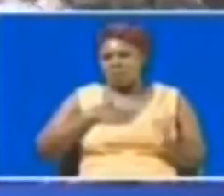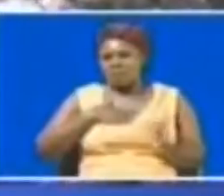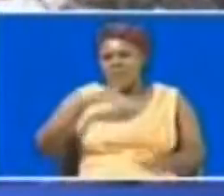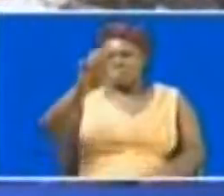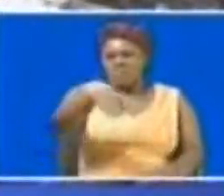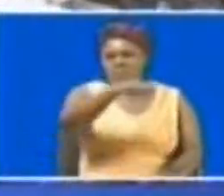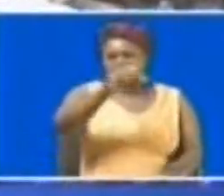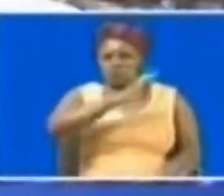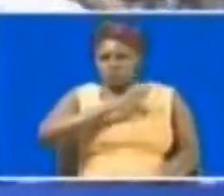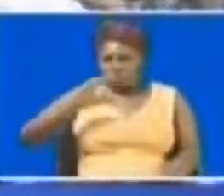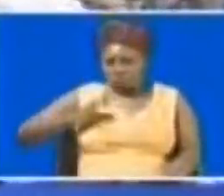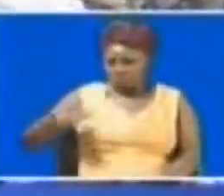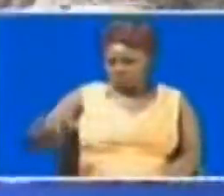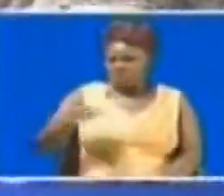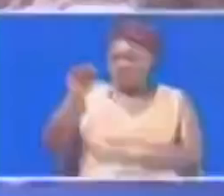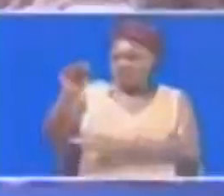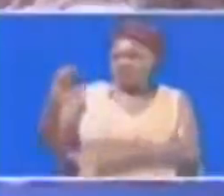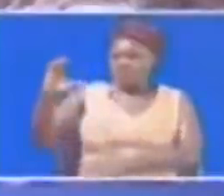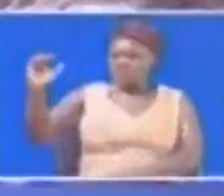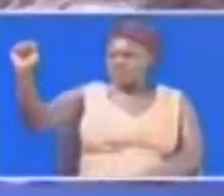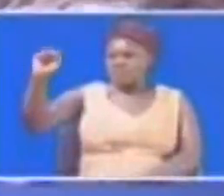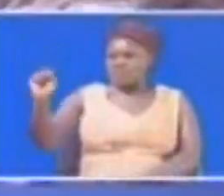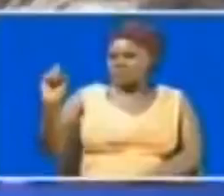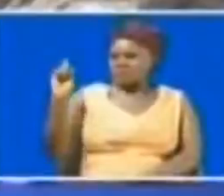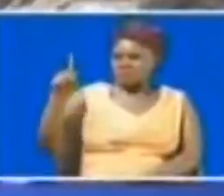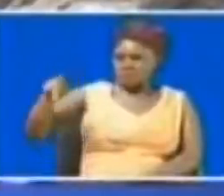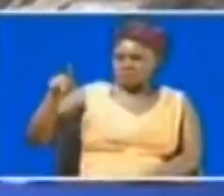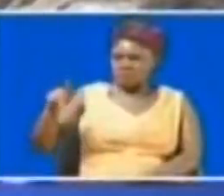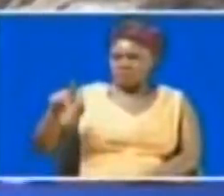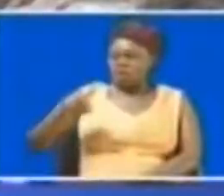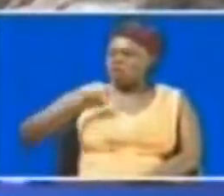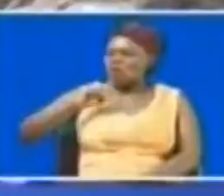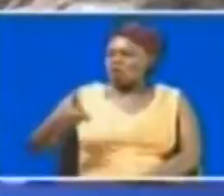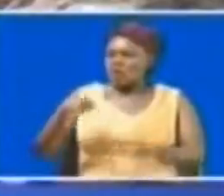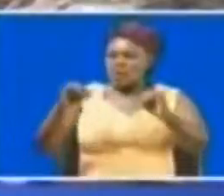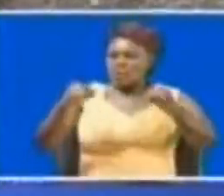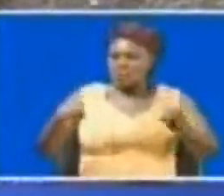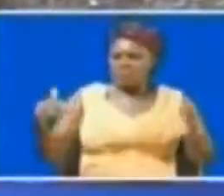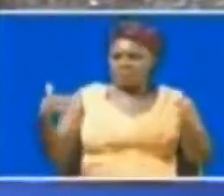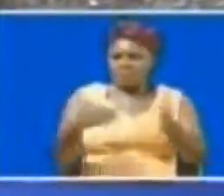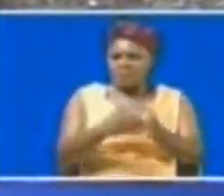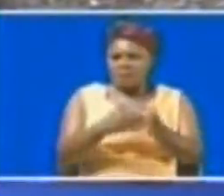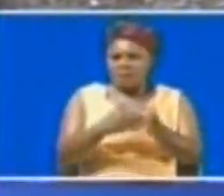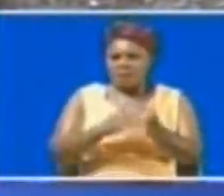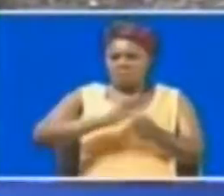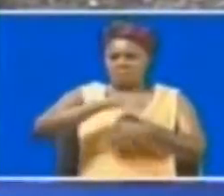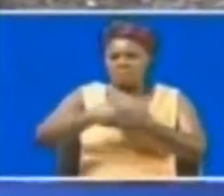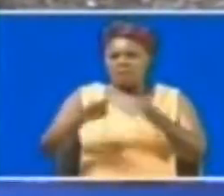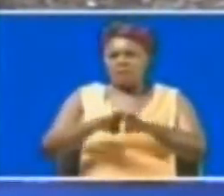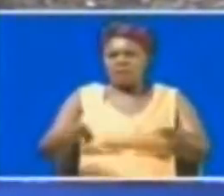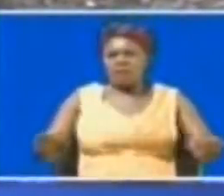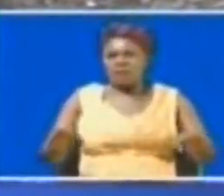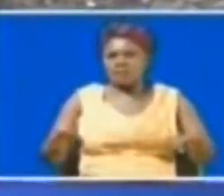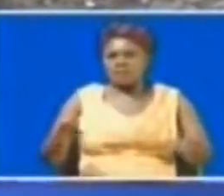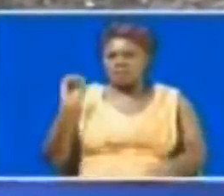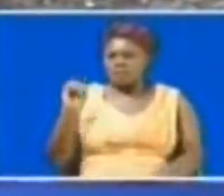Assembly Committee on Environment has asked CS Keriako Tobiko to oversee the orders stopping the reclamation of riparian land at